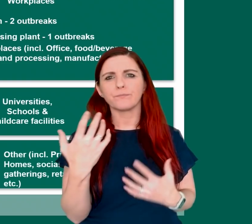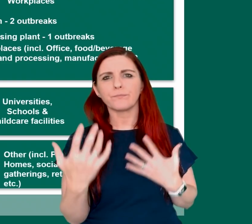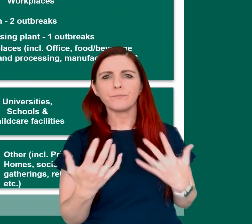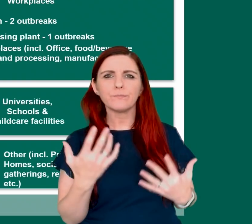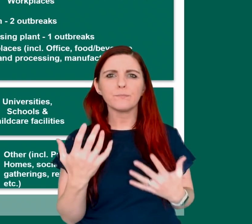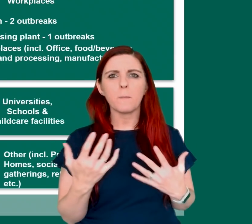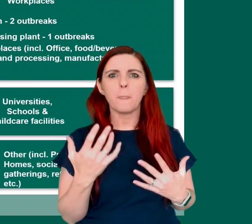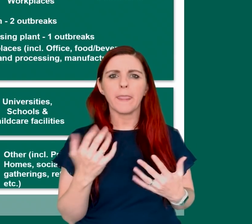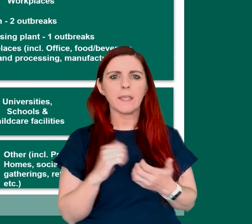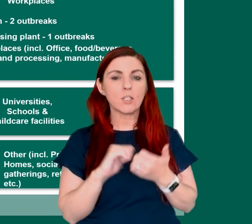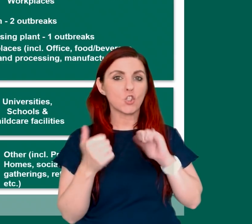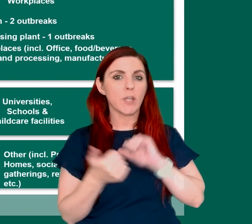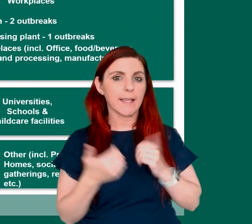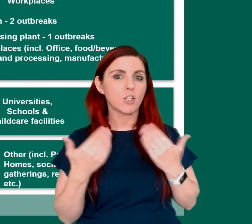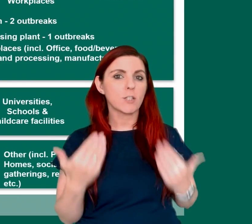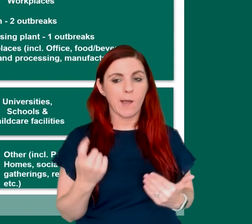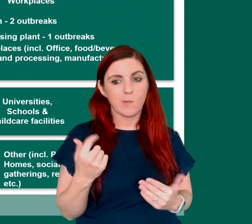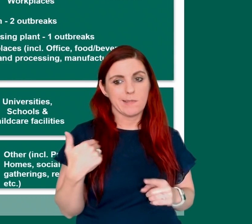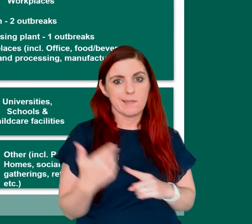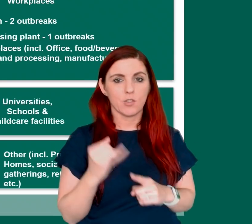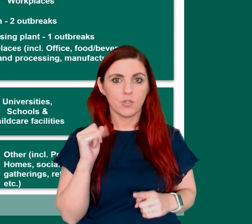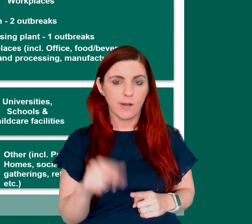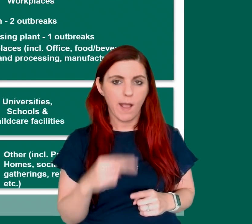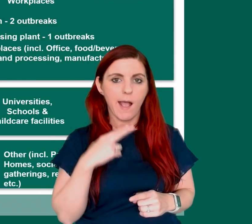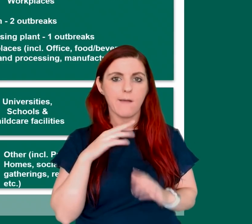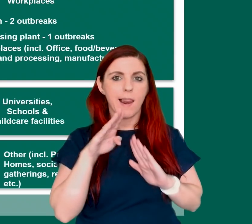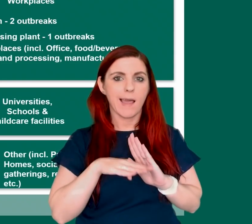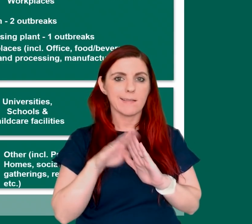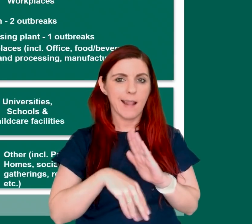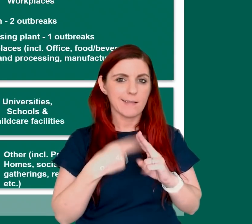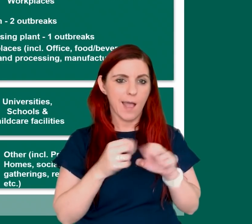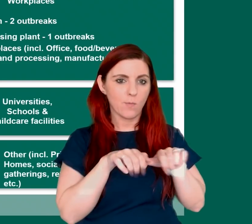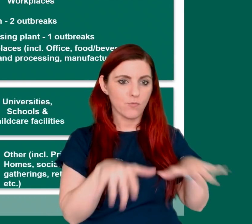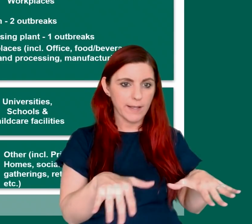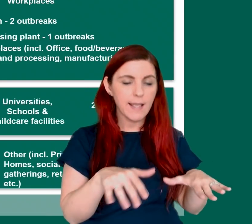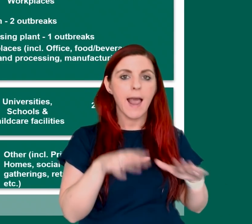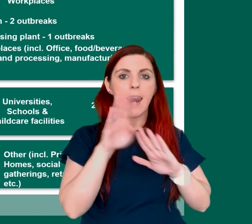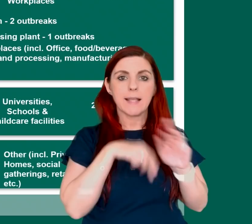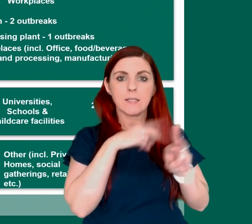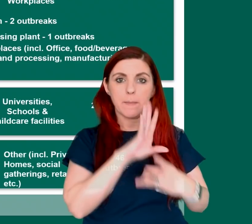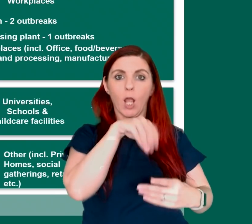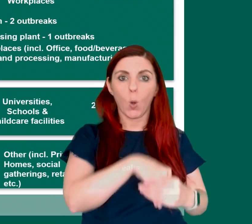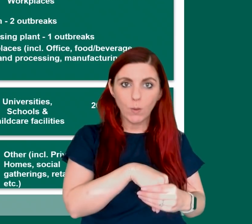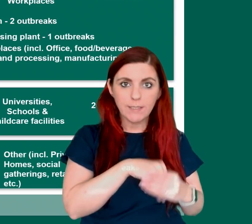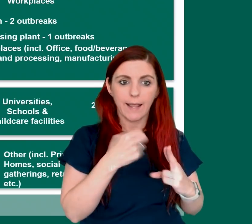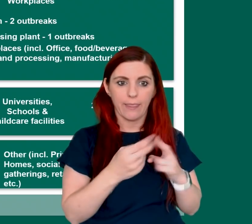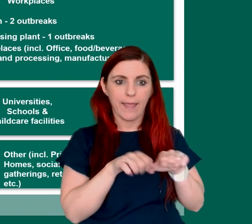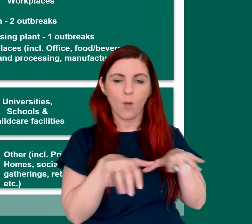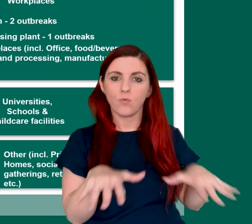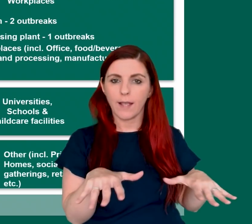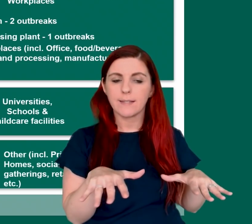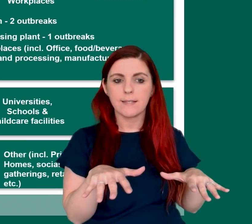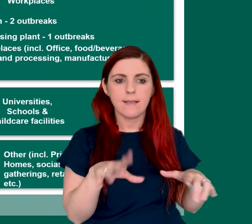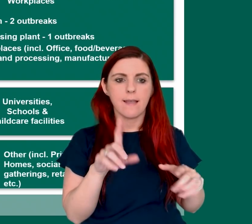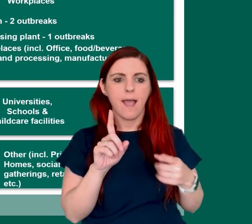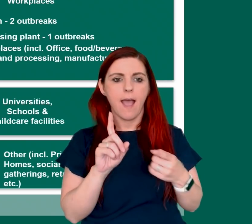has changed since January, in that we see fewer outbreaks, often fewer cases associated with the outbreaks, and less severe illness